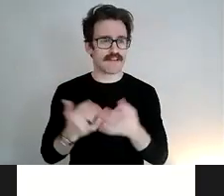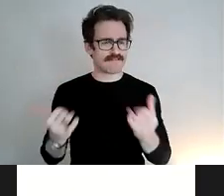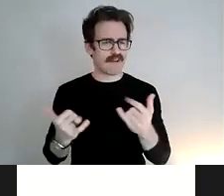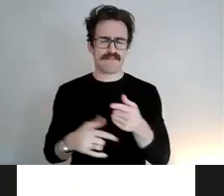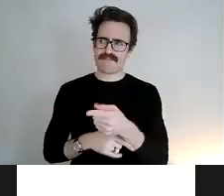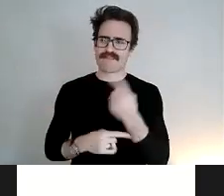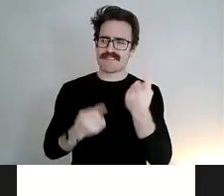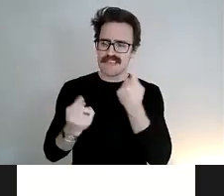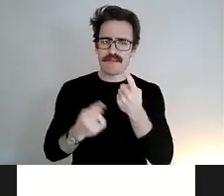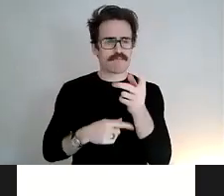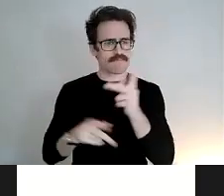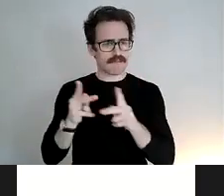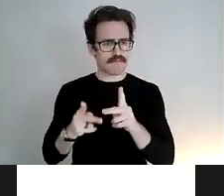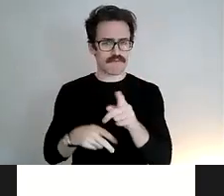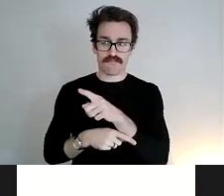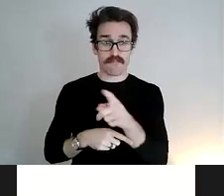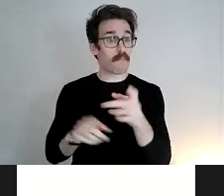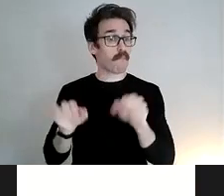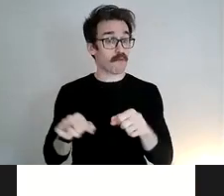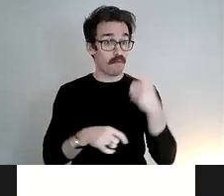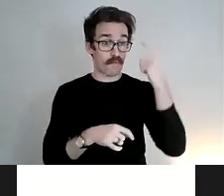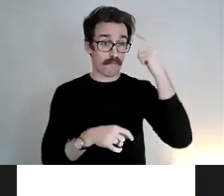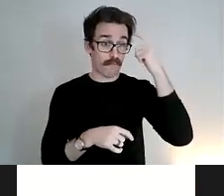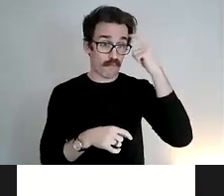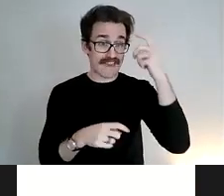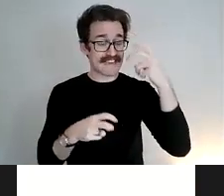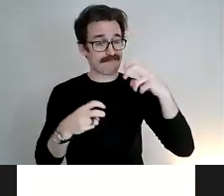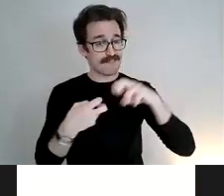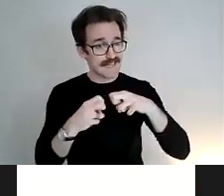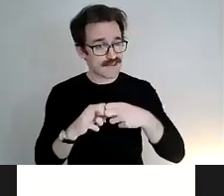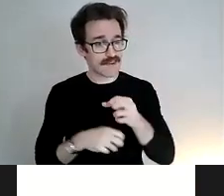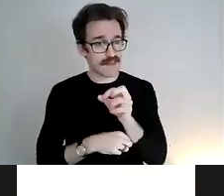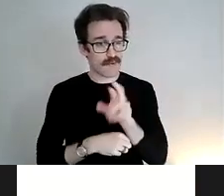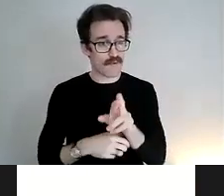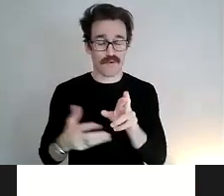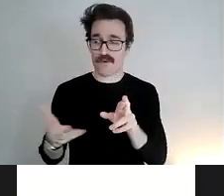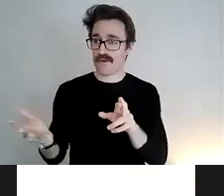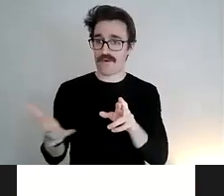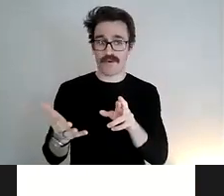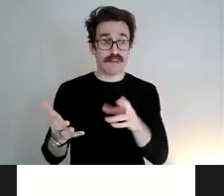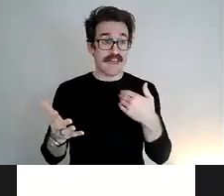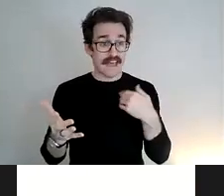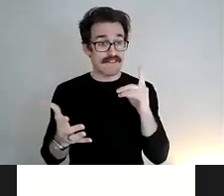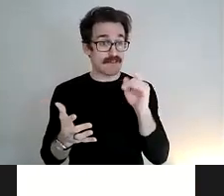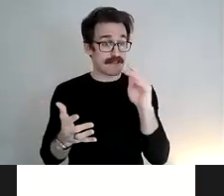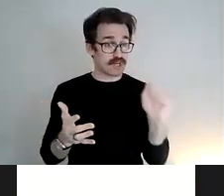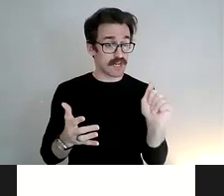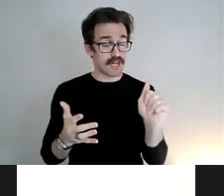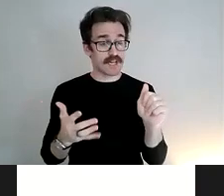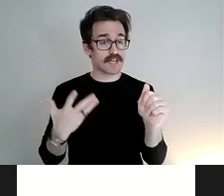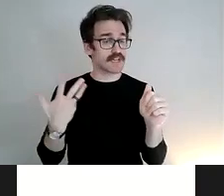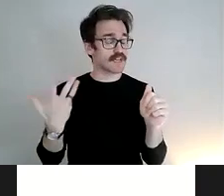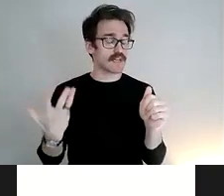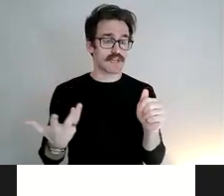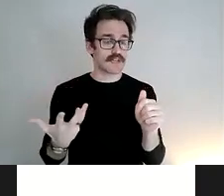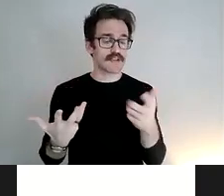folks who may have had a brain injury, or maybe there's concerns about whether or not they have dementia. But we deal with anyone